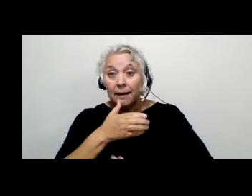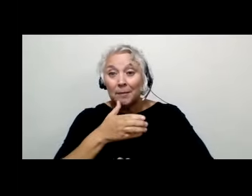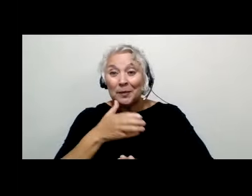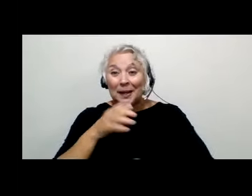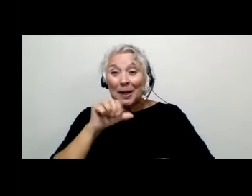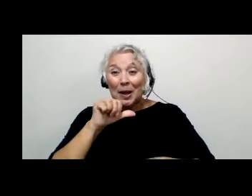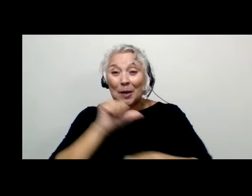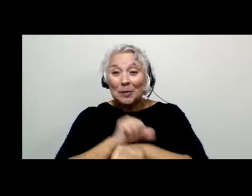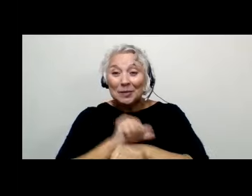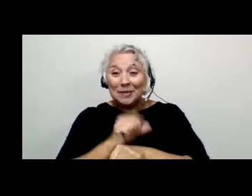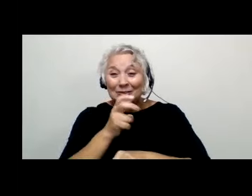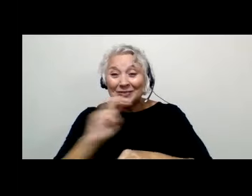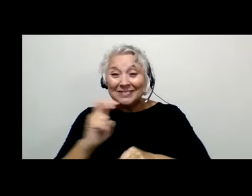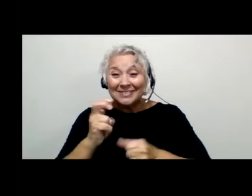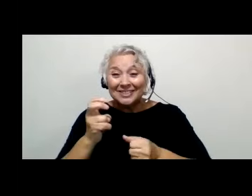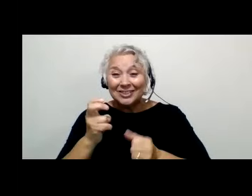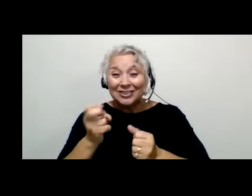transition services.